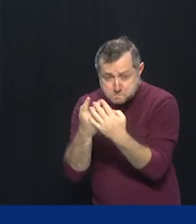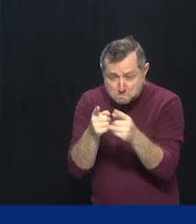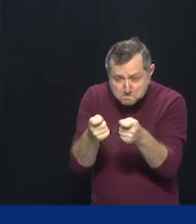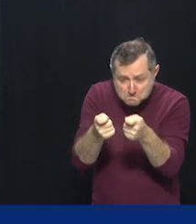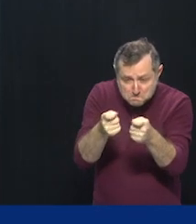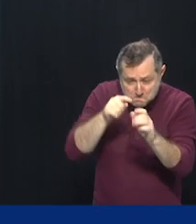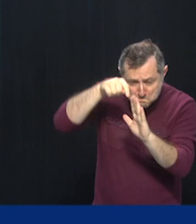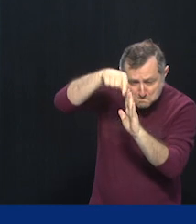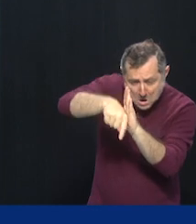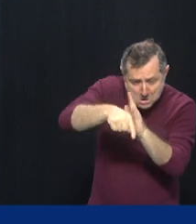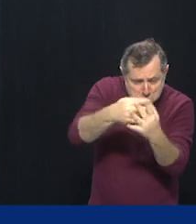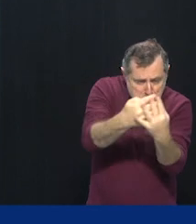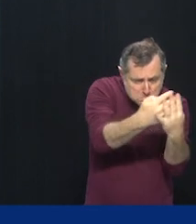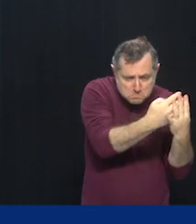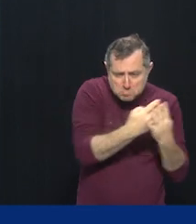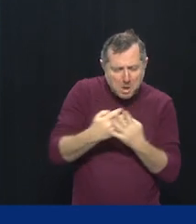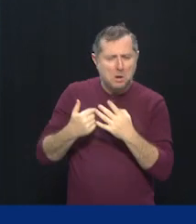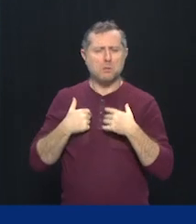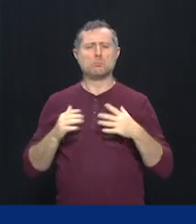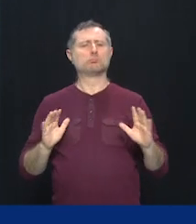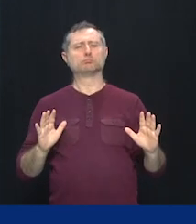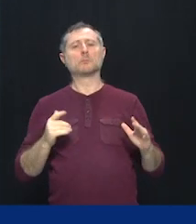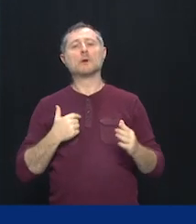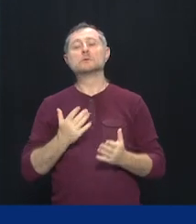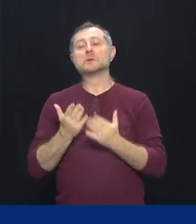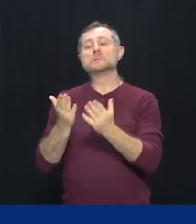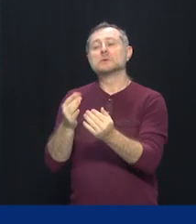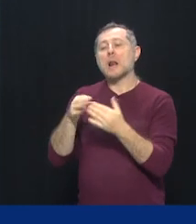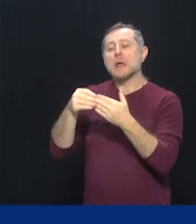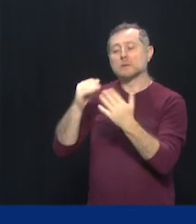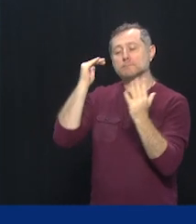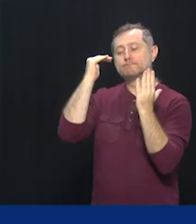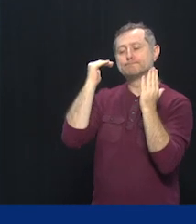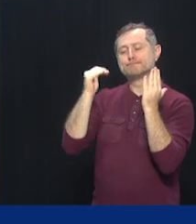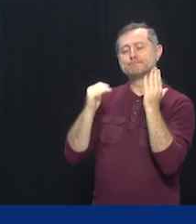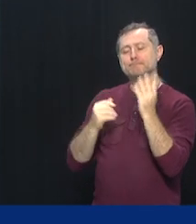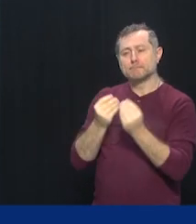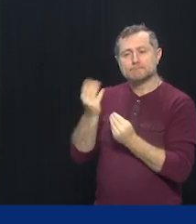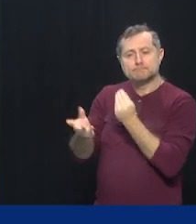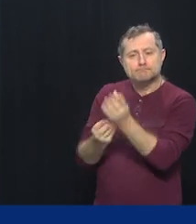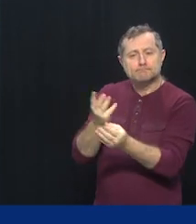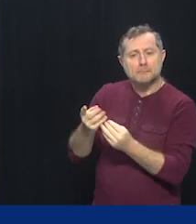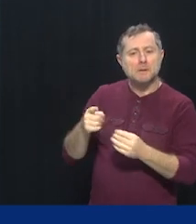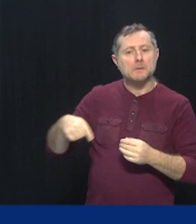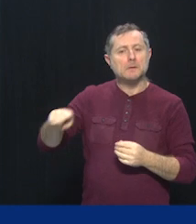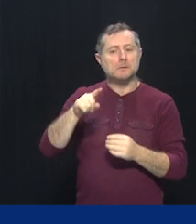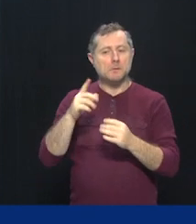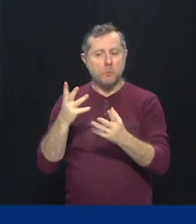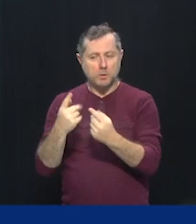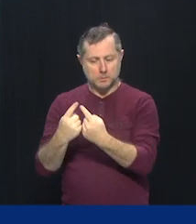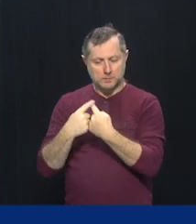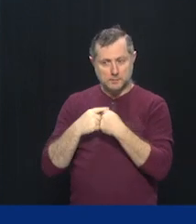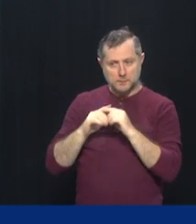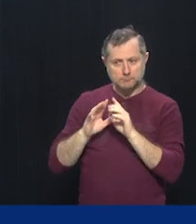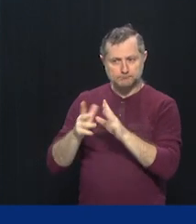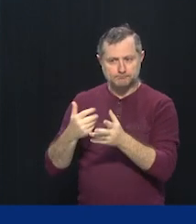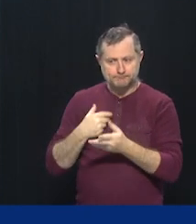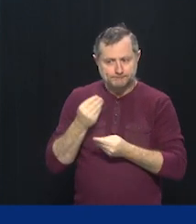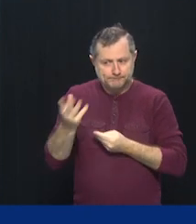on your input. I'll be giving you the cover you need. I'll be there to be the ally, but I will not be imposing